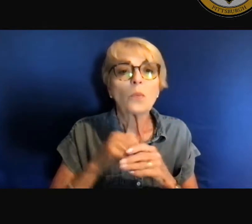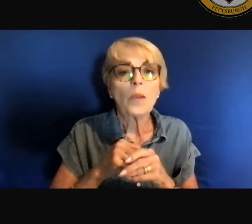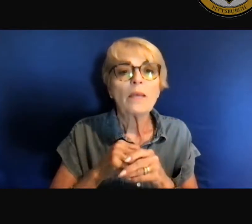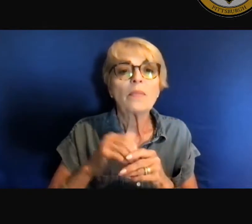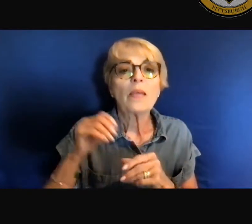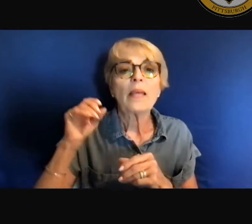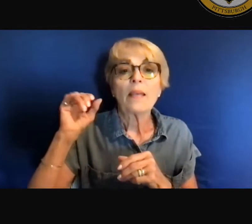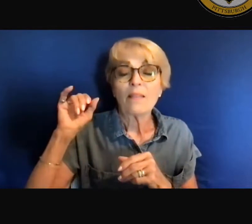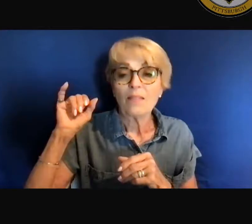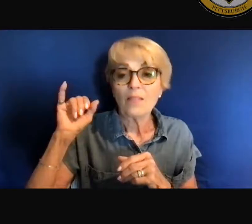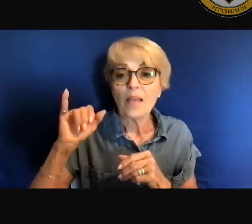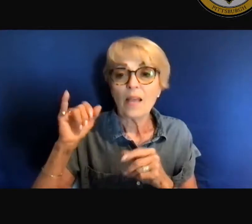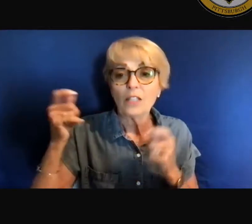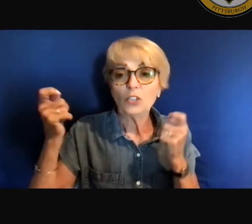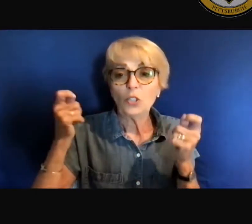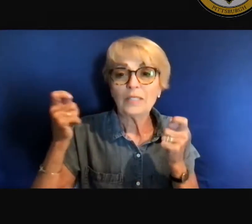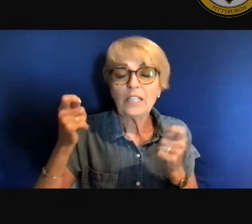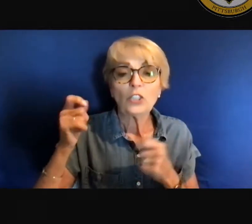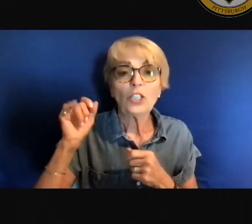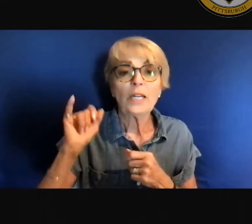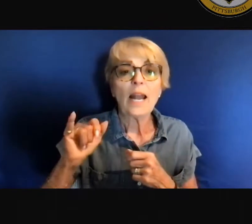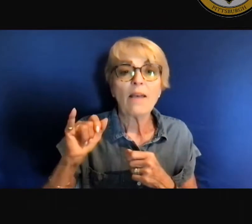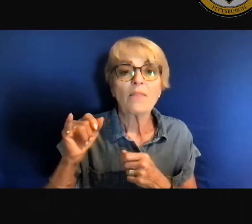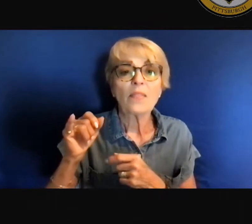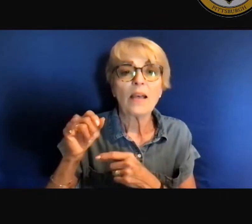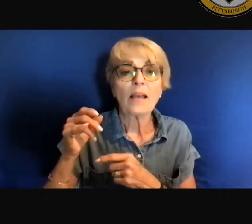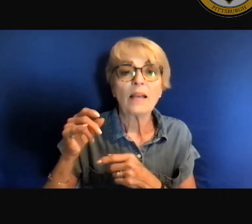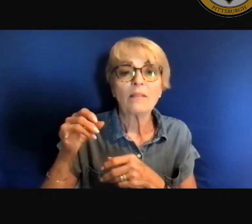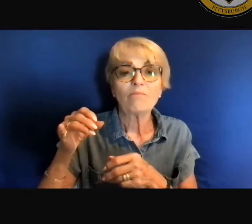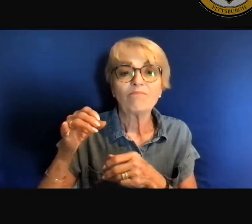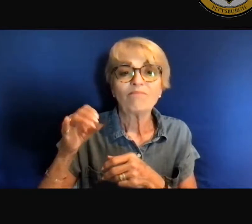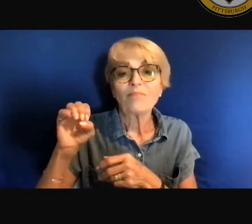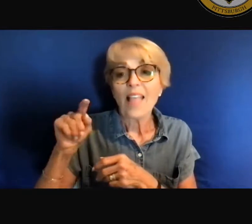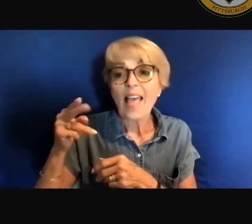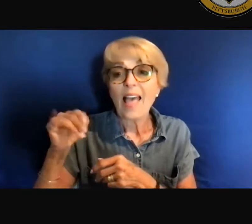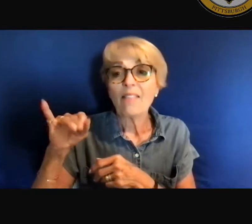Board. So to the extent that council sought to